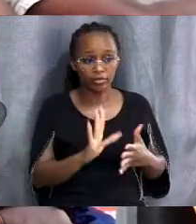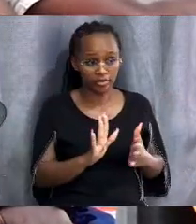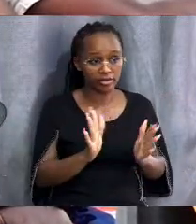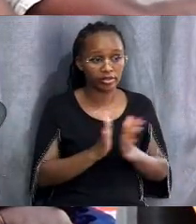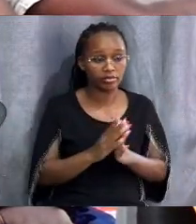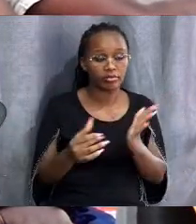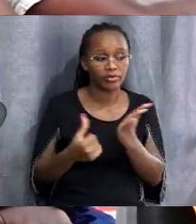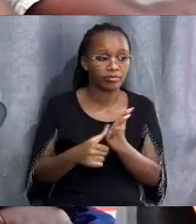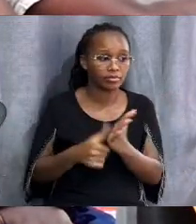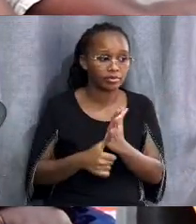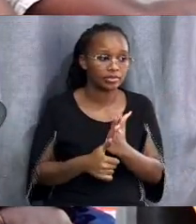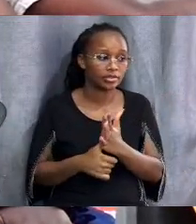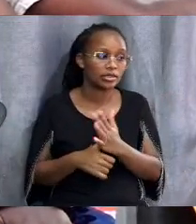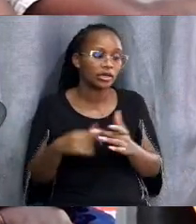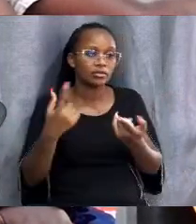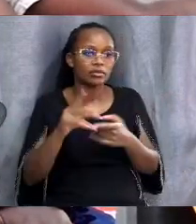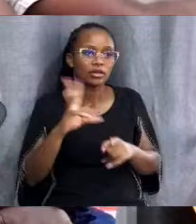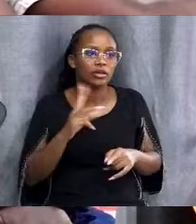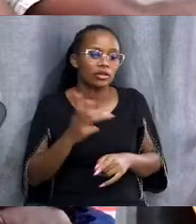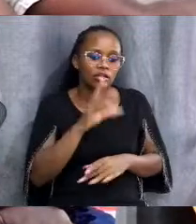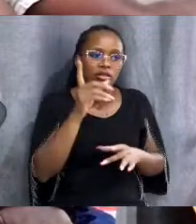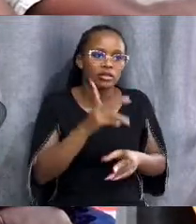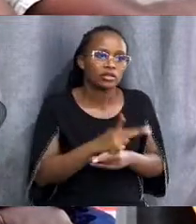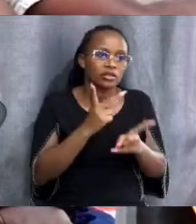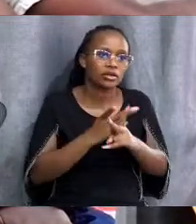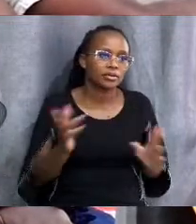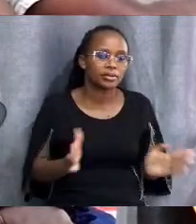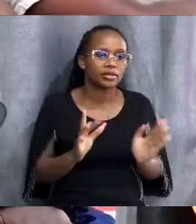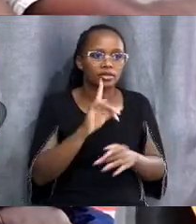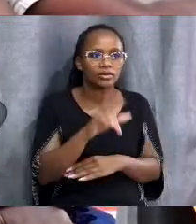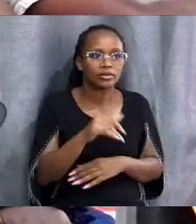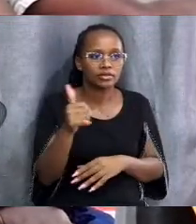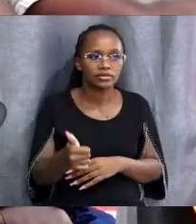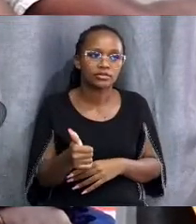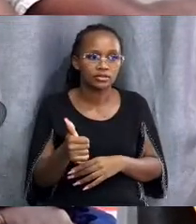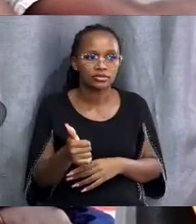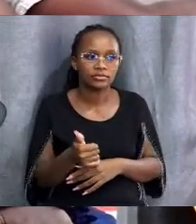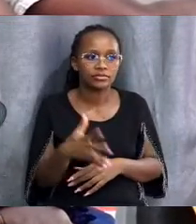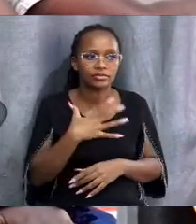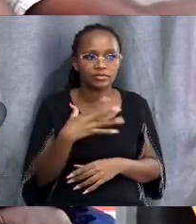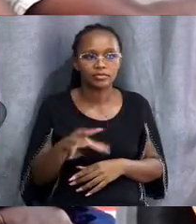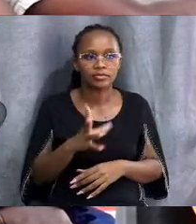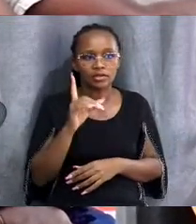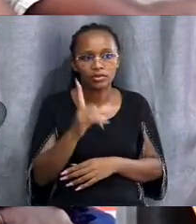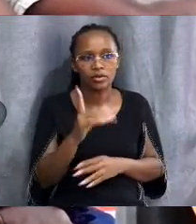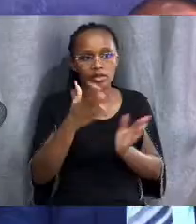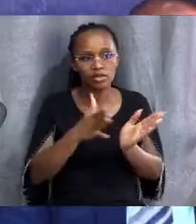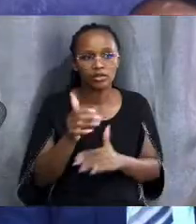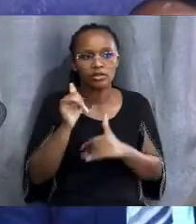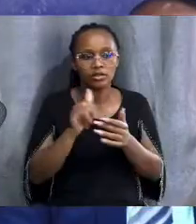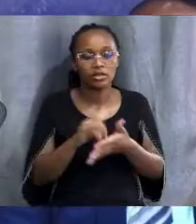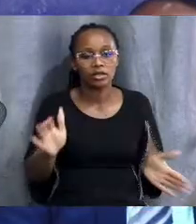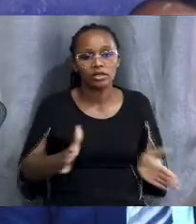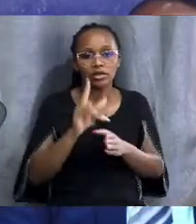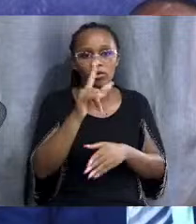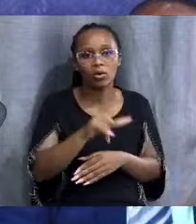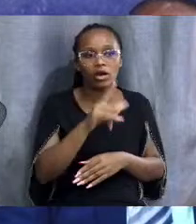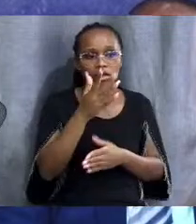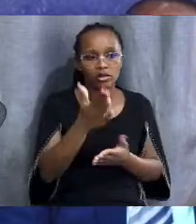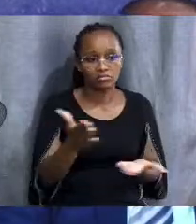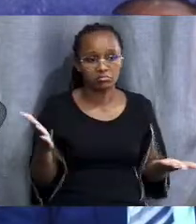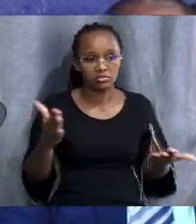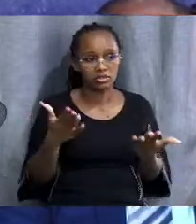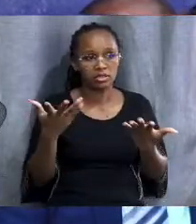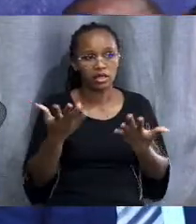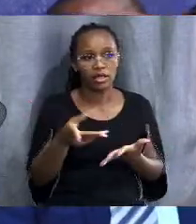this problem. But we must keep on encouraging one another. And one of the ways of encouraging you,